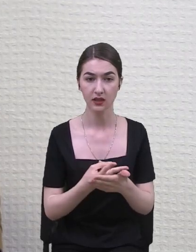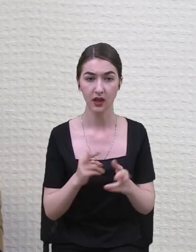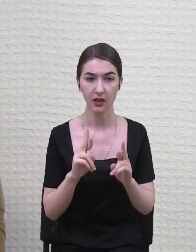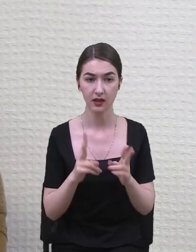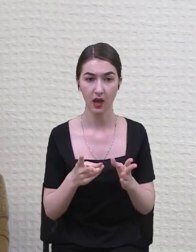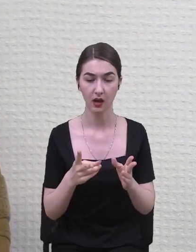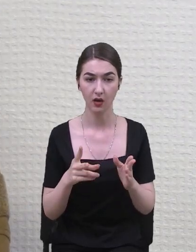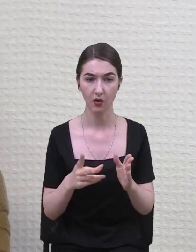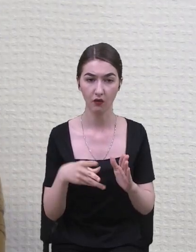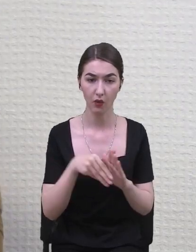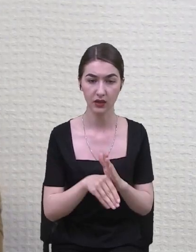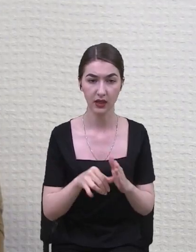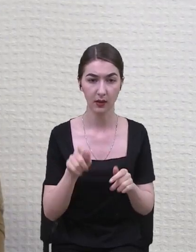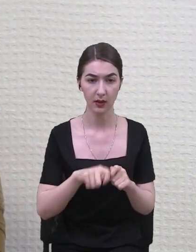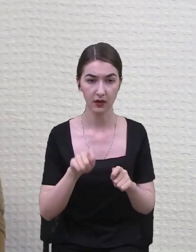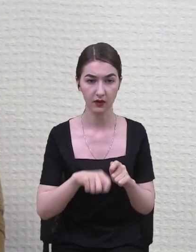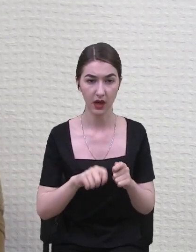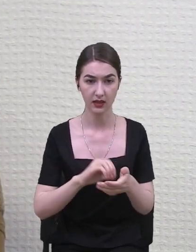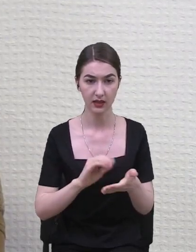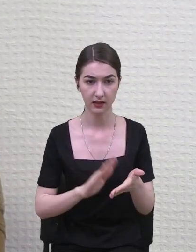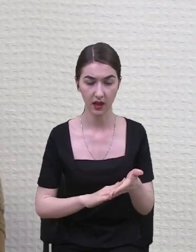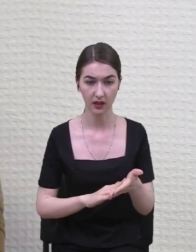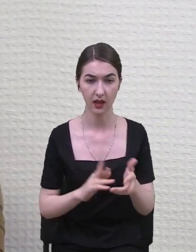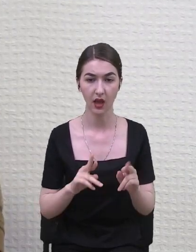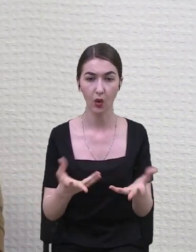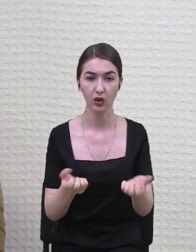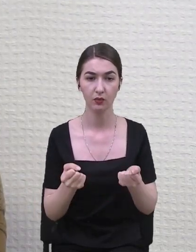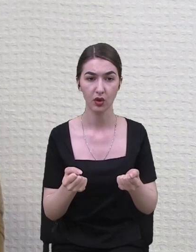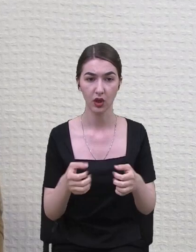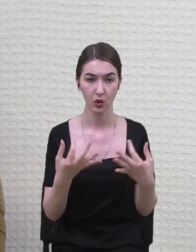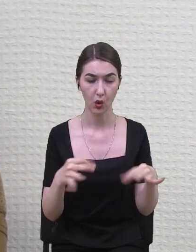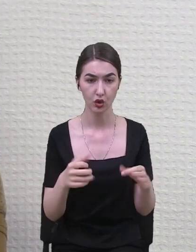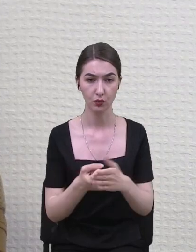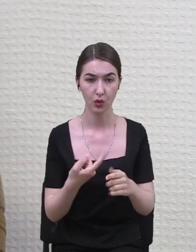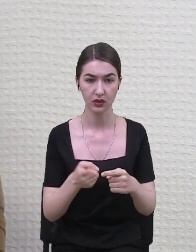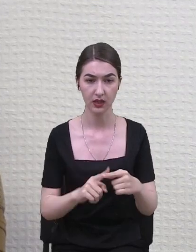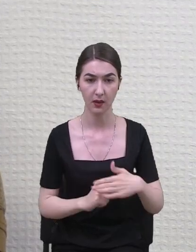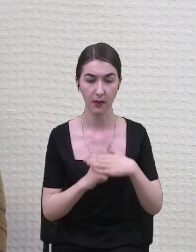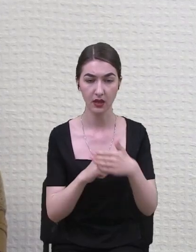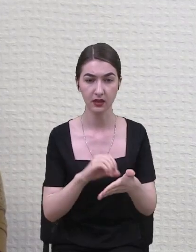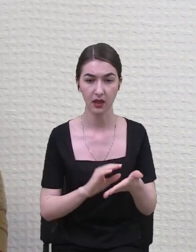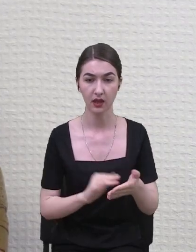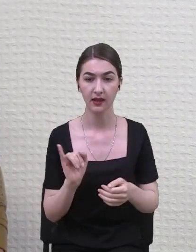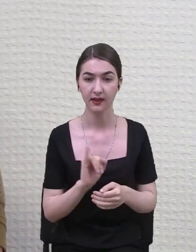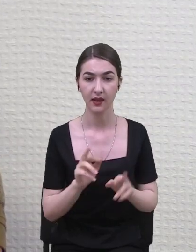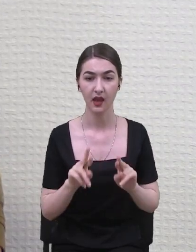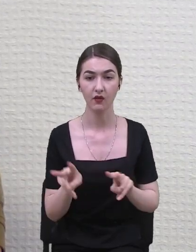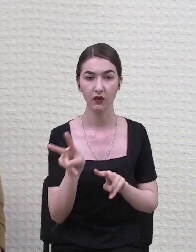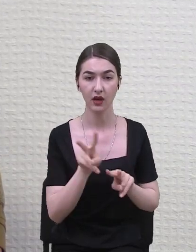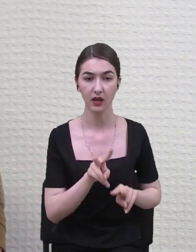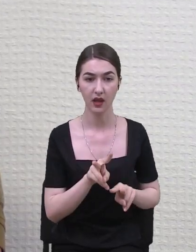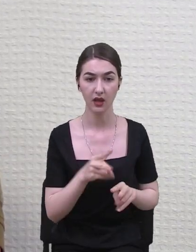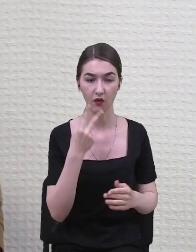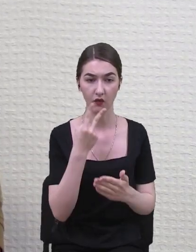to get the access to this database and its visual version of a dashboard.